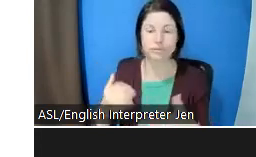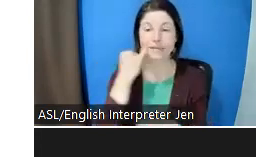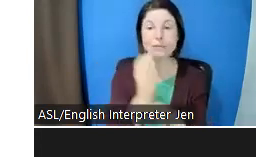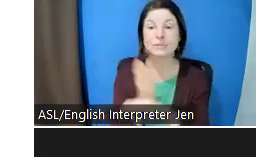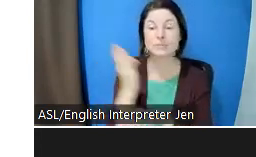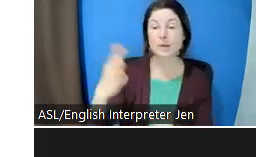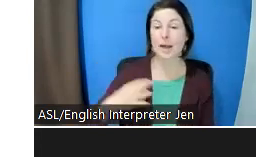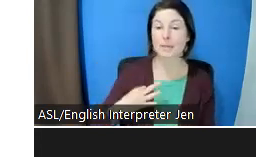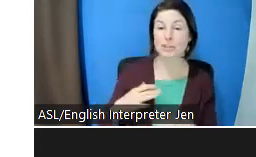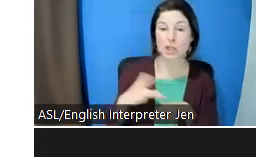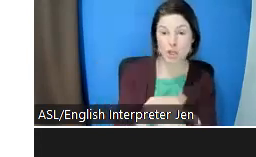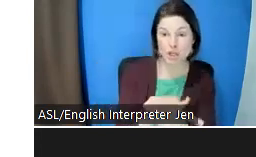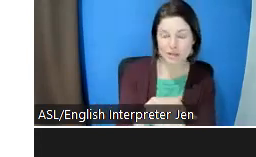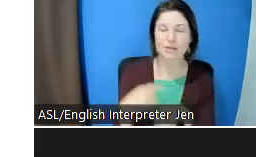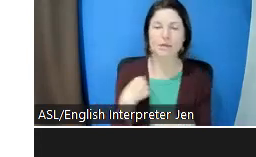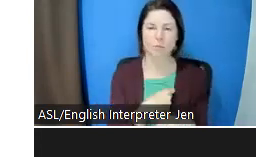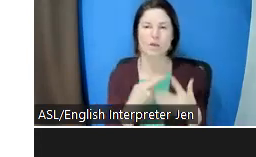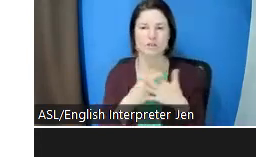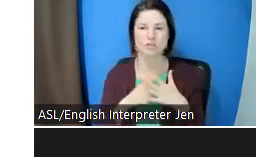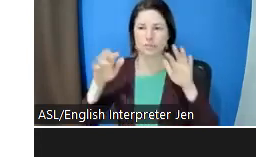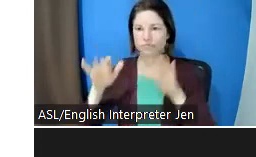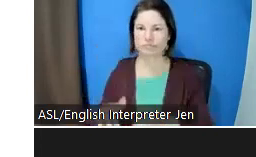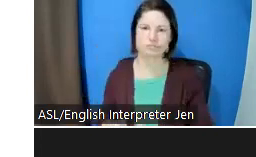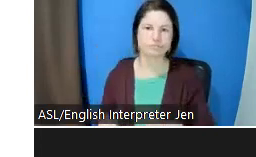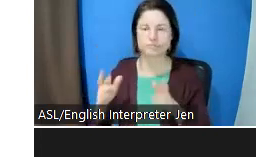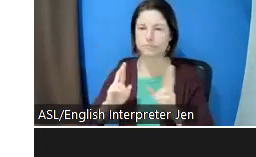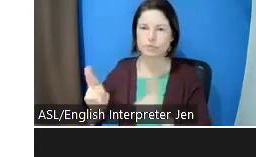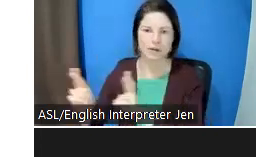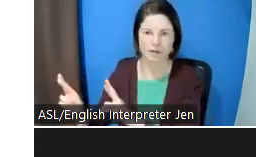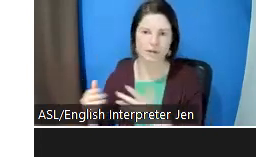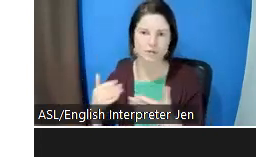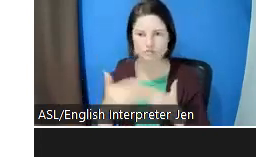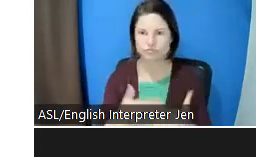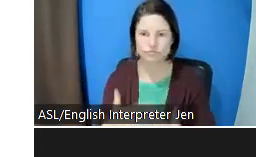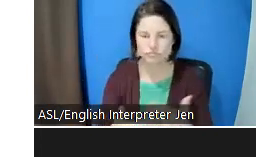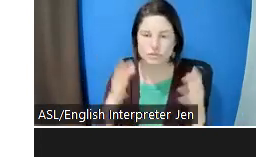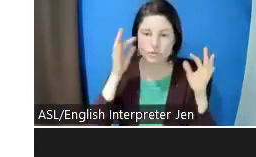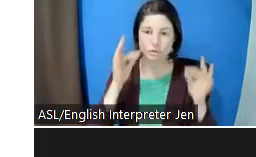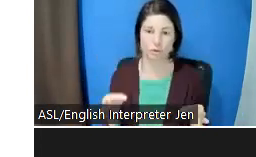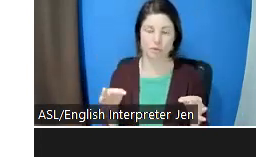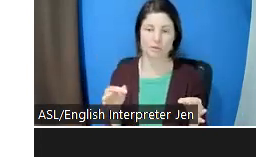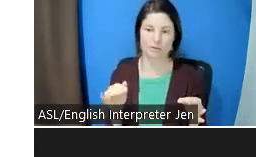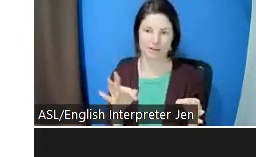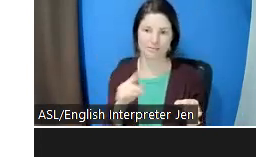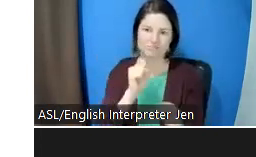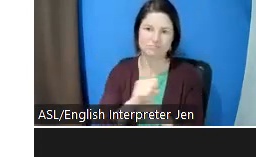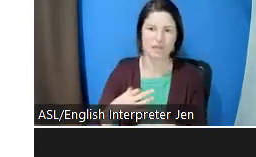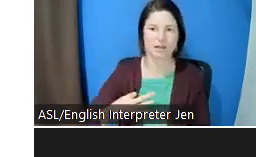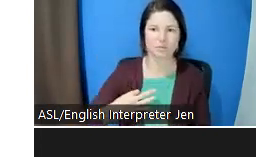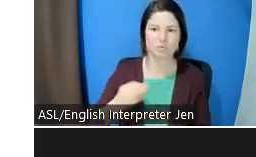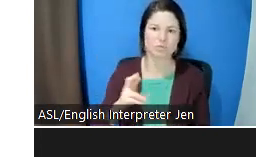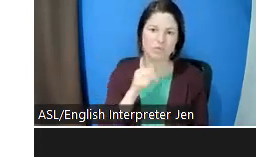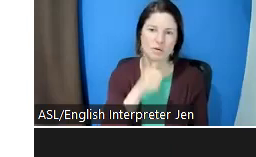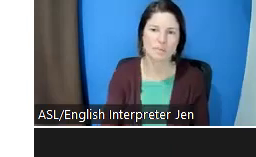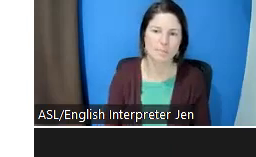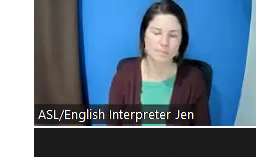in, the earlier we can start processing that to determine its eligibility and